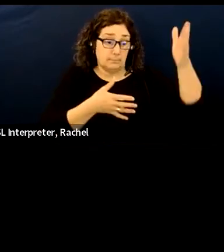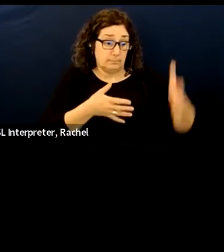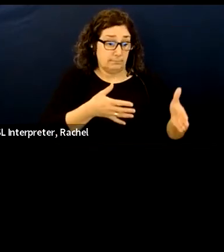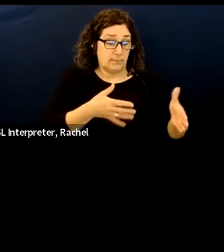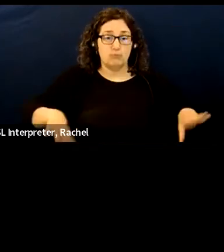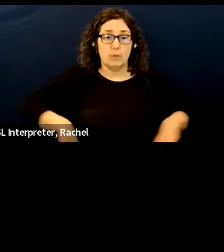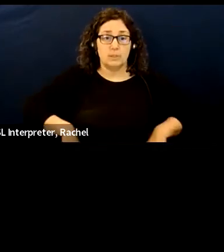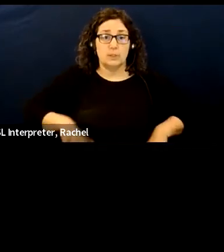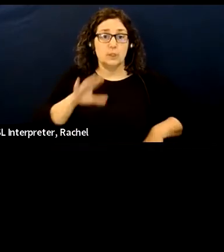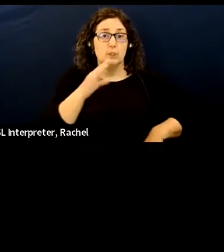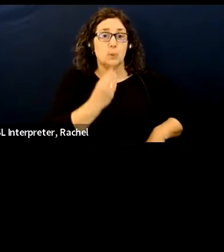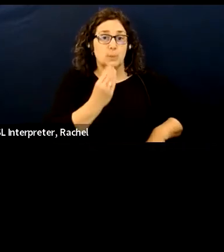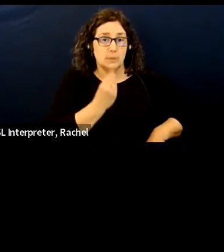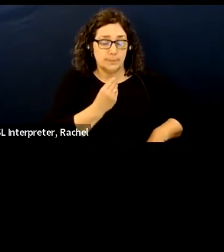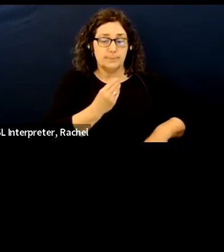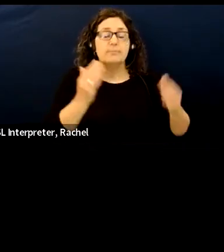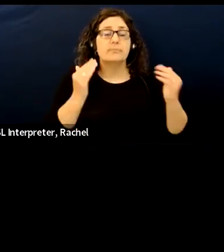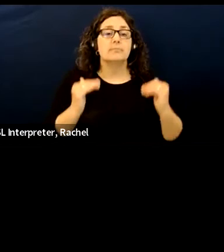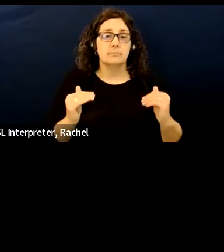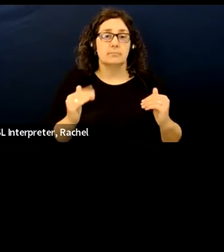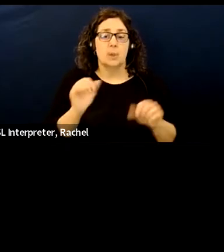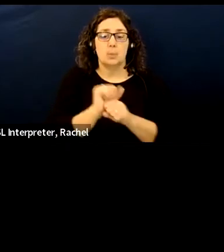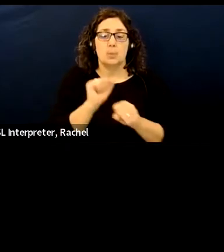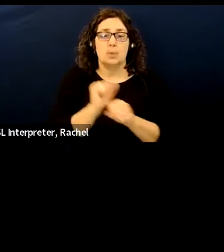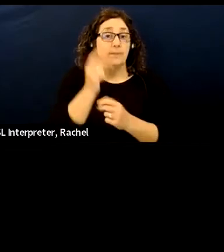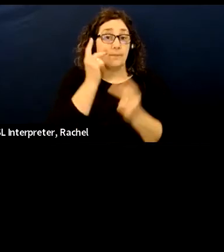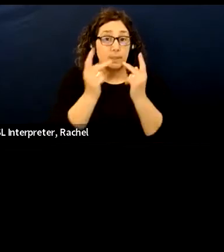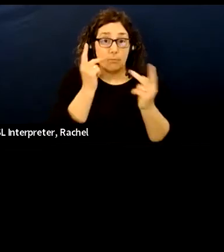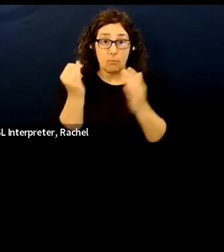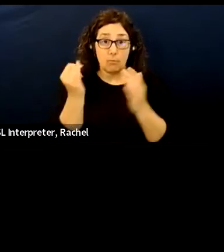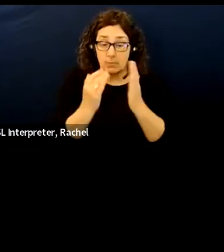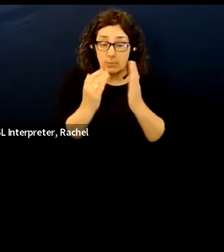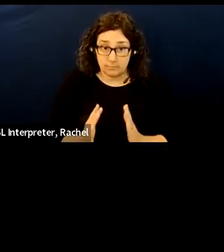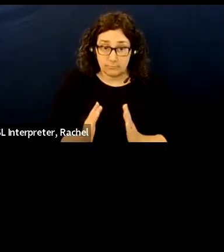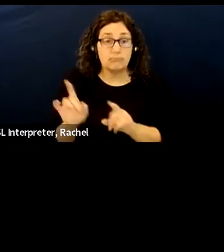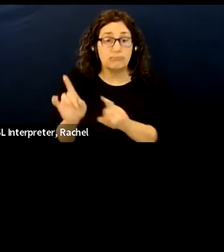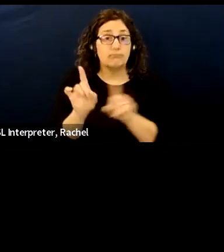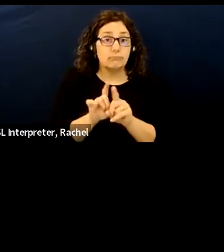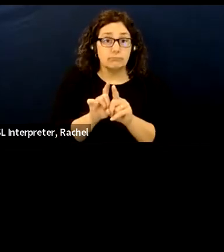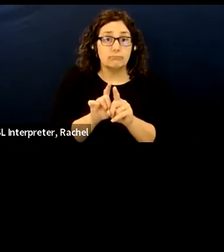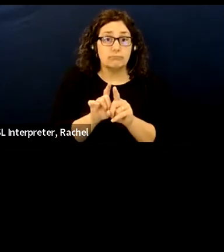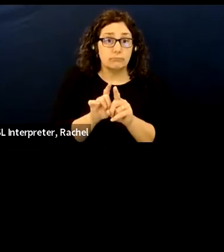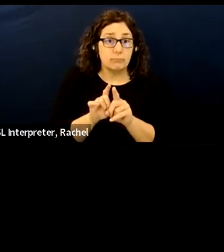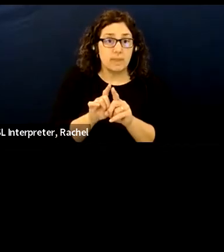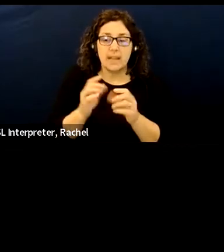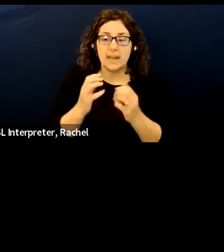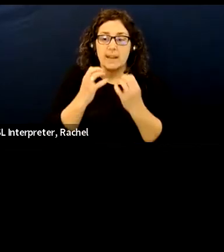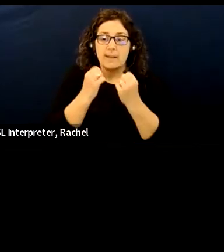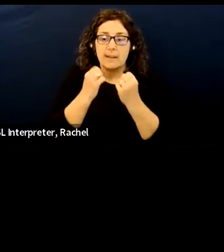Jewish. And I work as a visual artist. I also work on the landing environmental